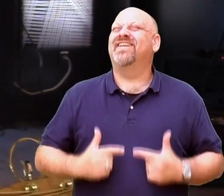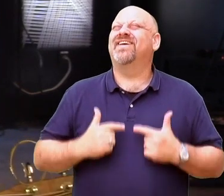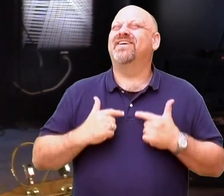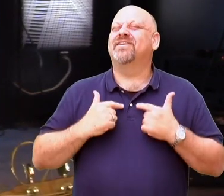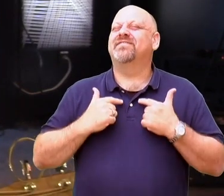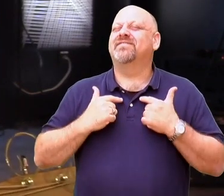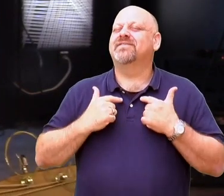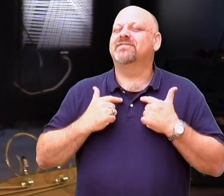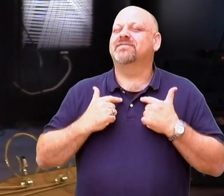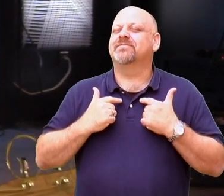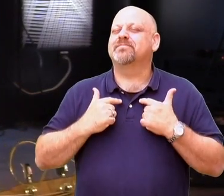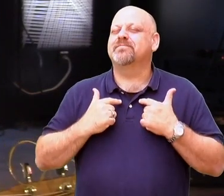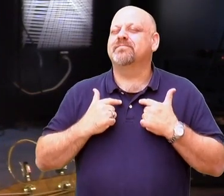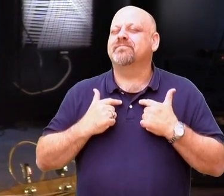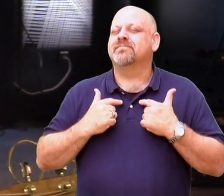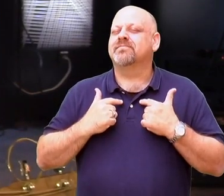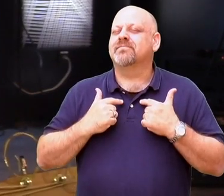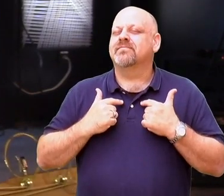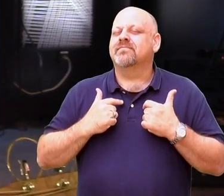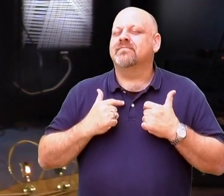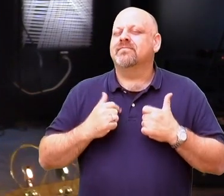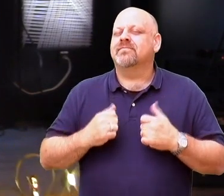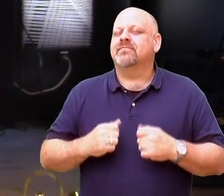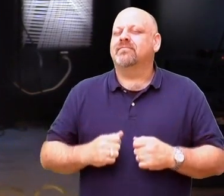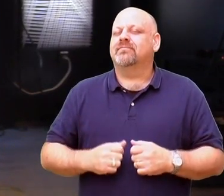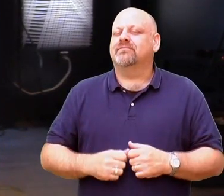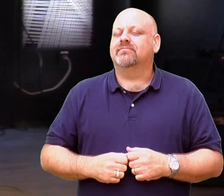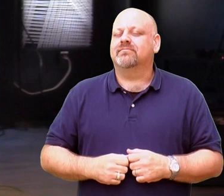Redeemer lives.